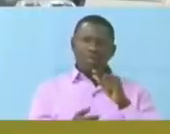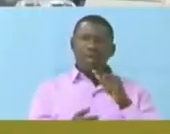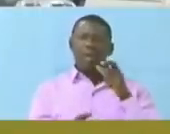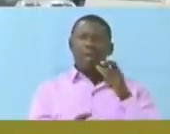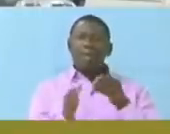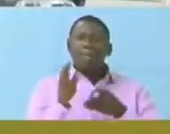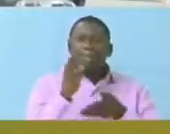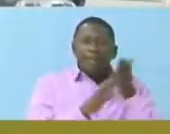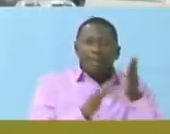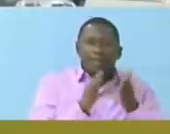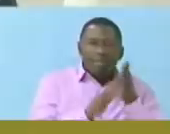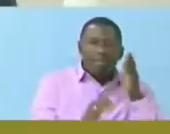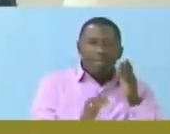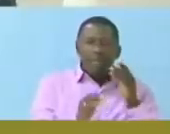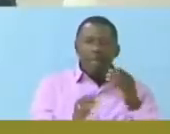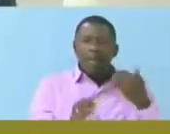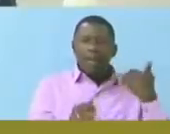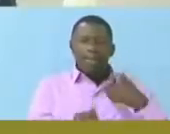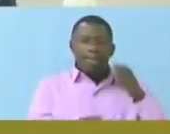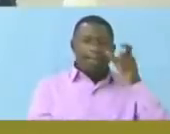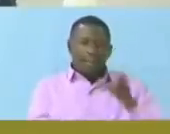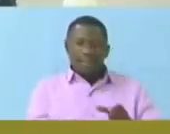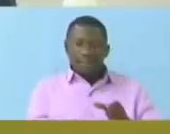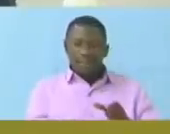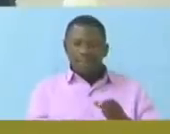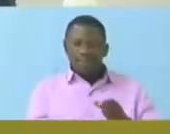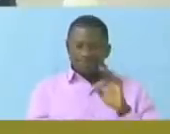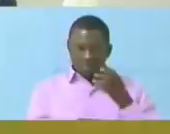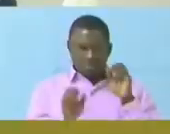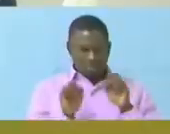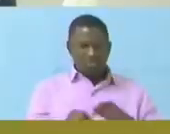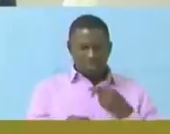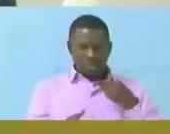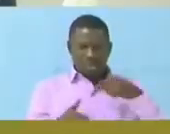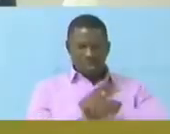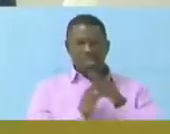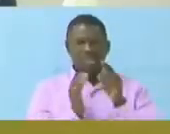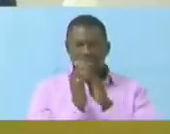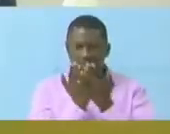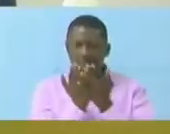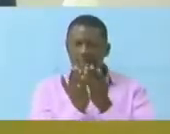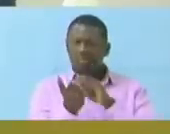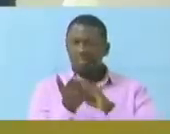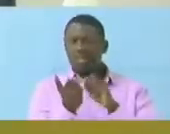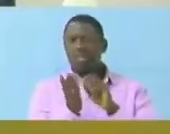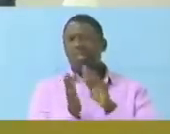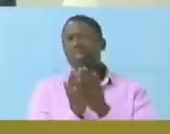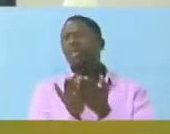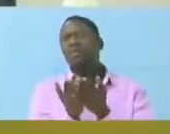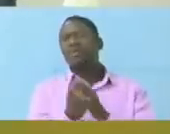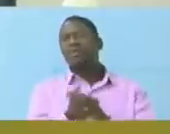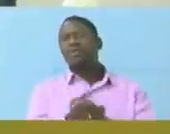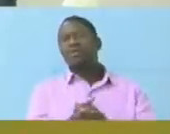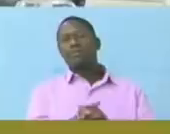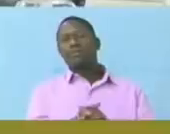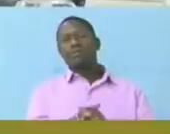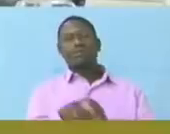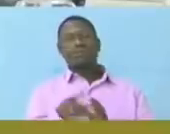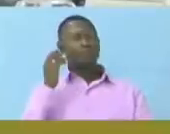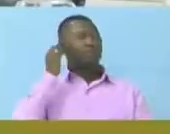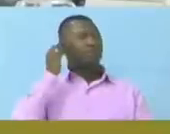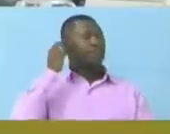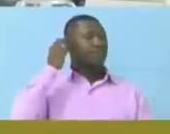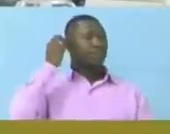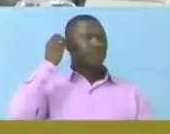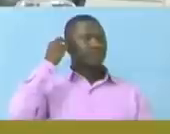ni kisikisirila nata jang ni mandari ni kani njuna ni fata jang purkana dari kani nyotabe melale adu nata la nyo